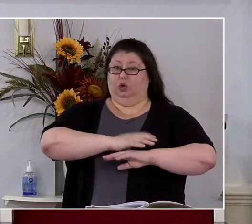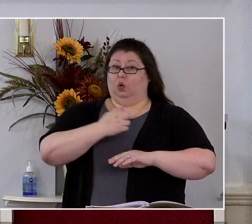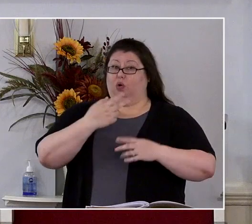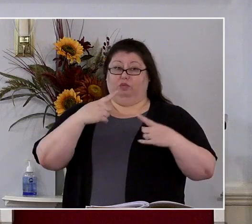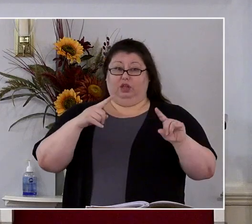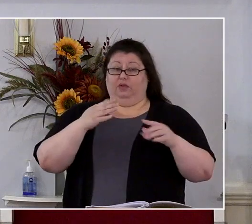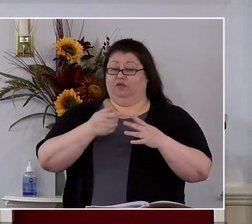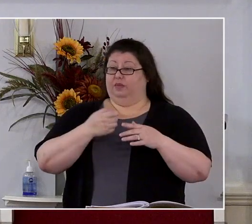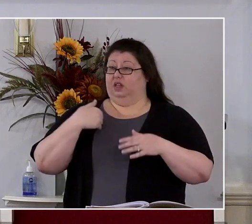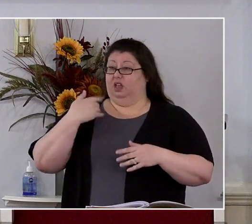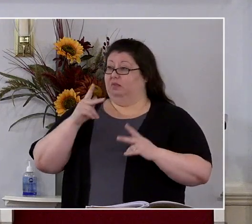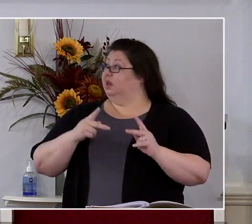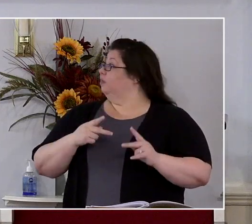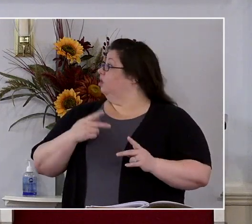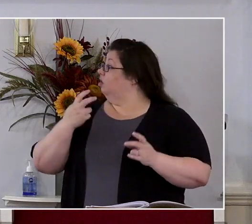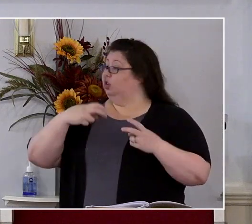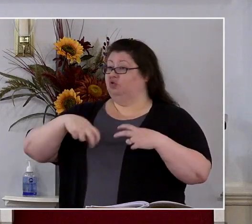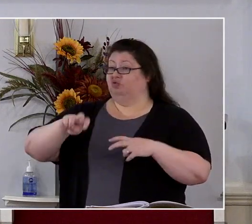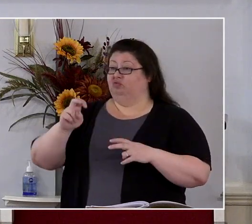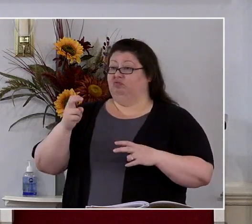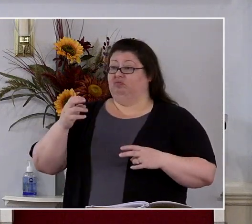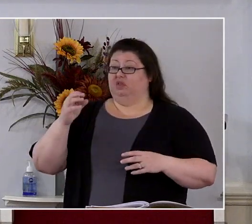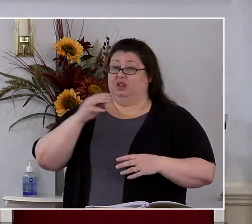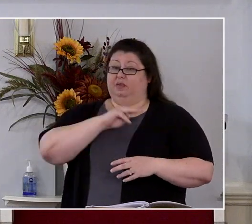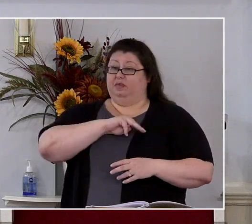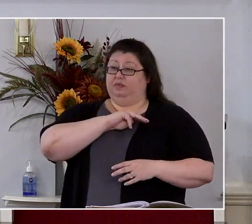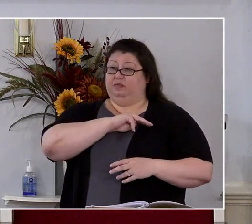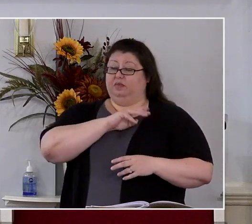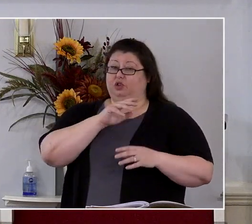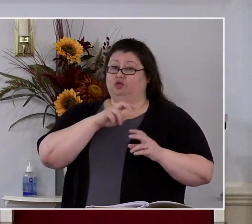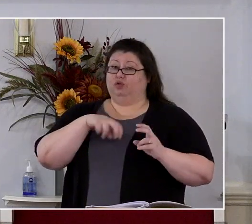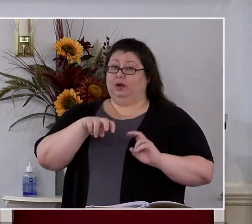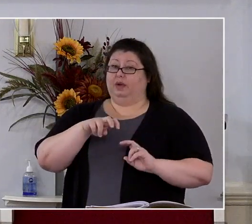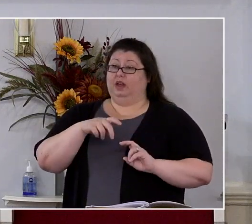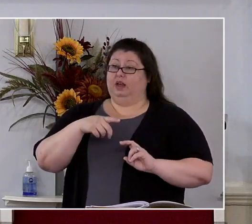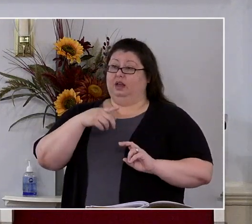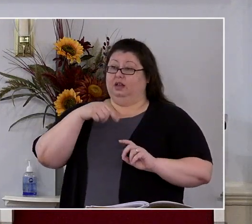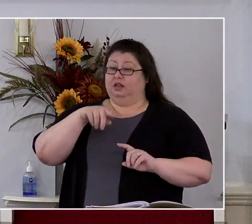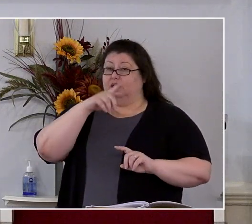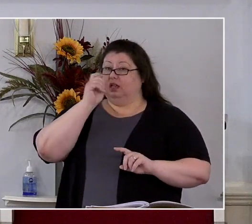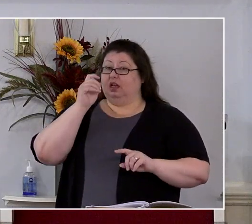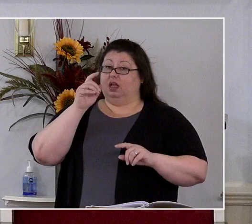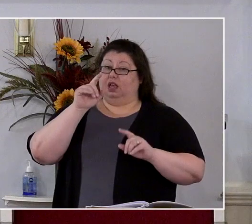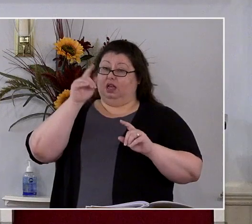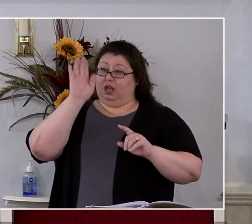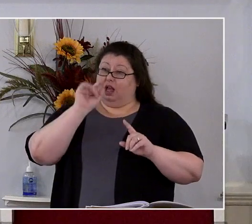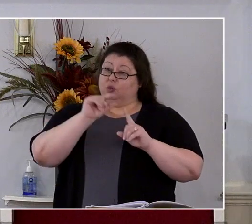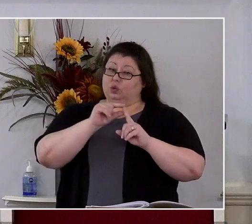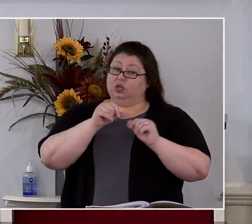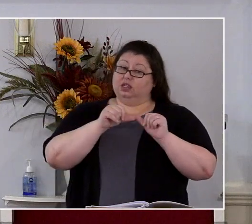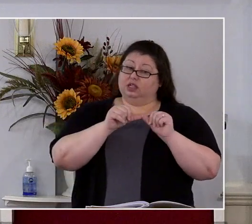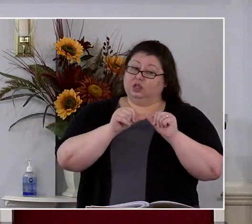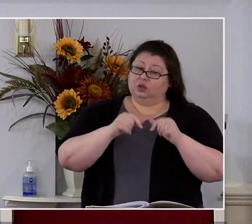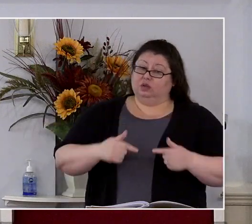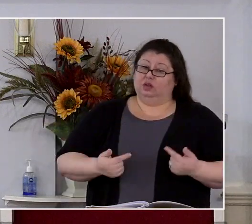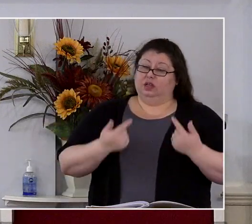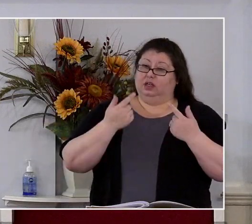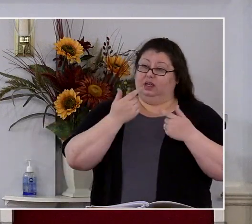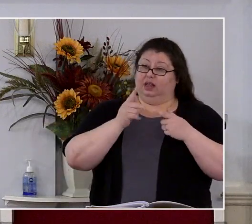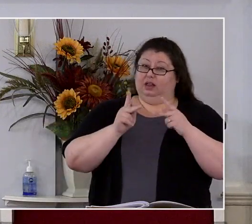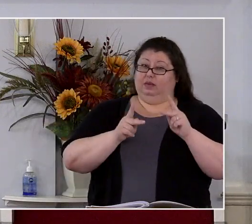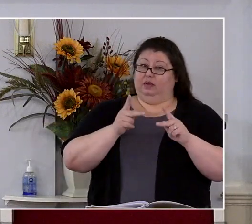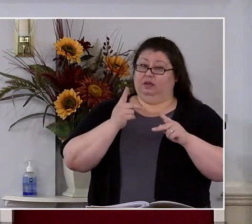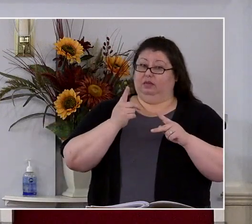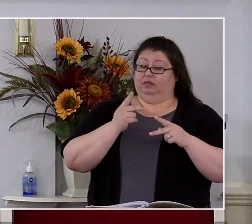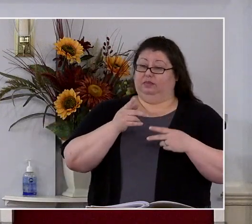young people on a summer mission trip, God's word continues to be incarnate in the lives of Christ's